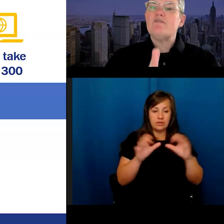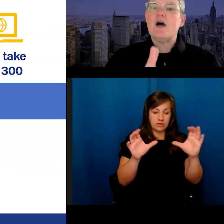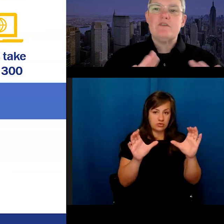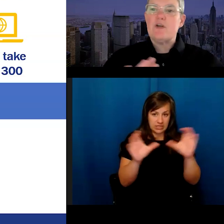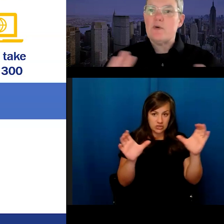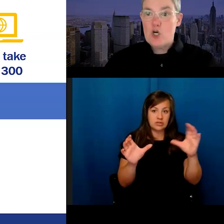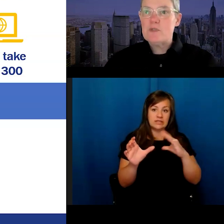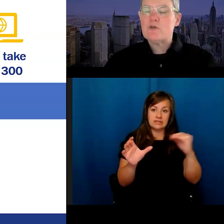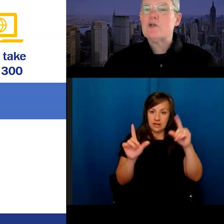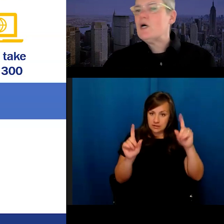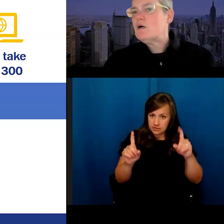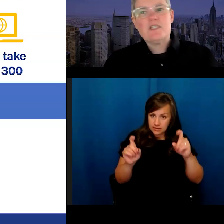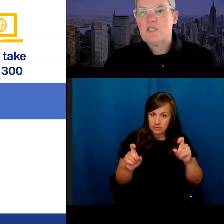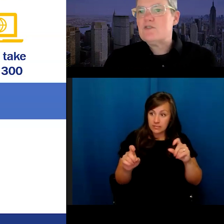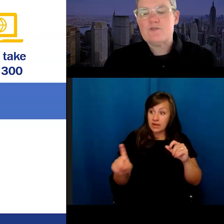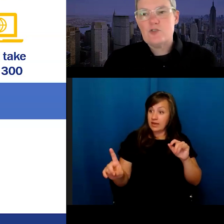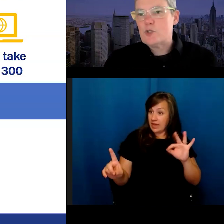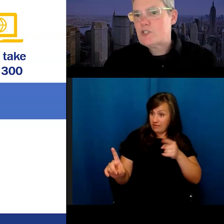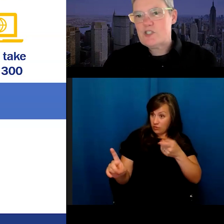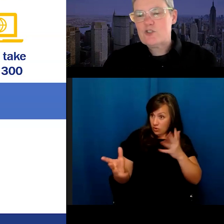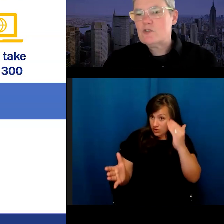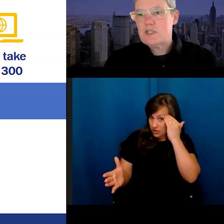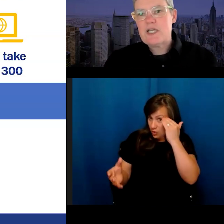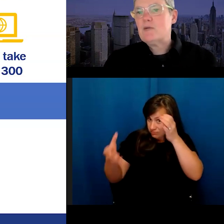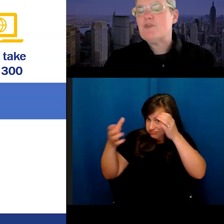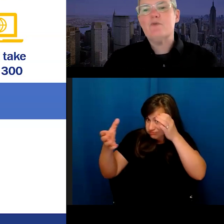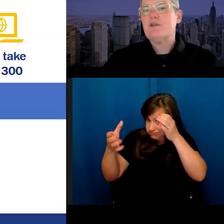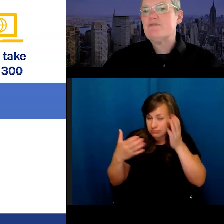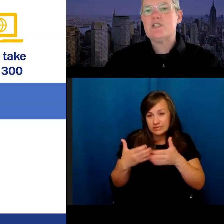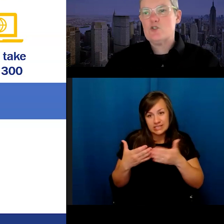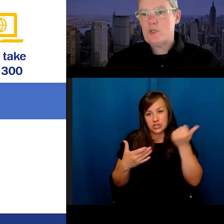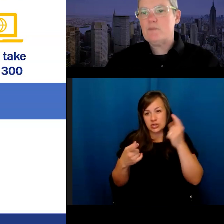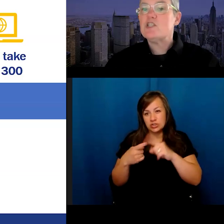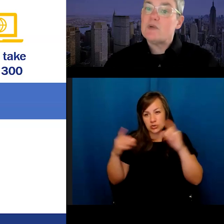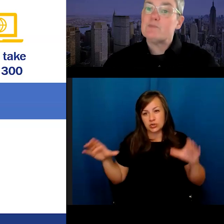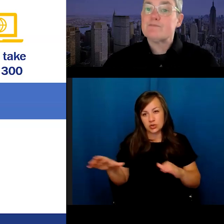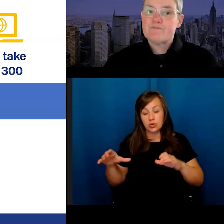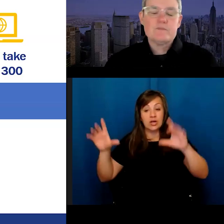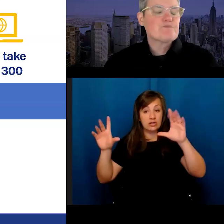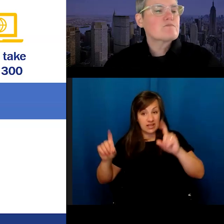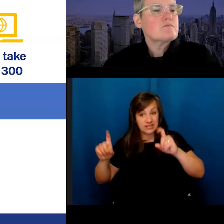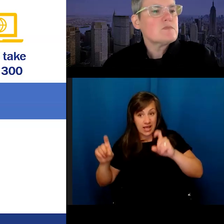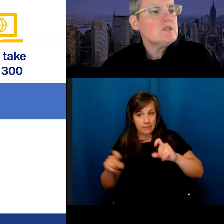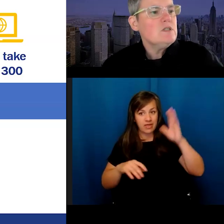is people find if they already know the material well, it's easier to do a credential and exam than write a 15 or 20 page paper.